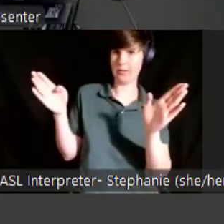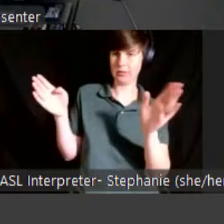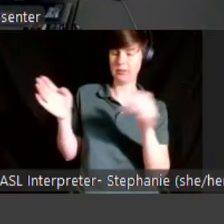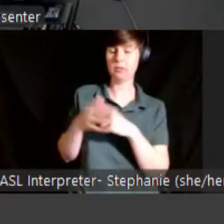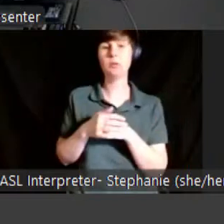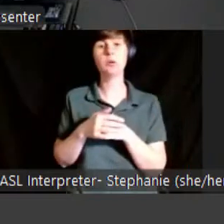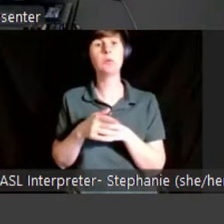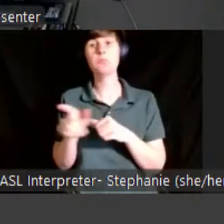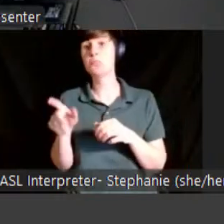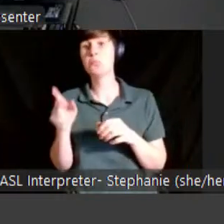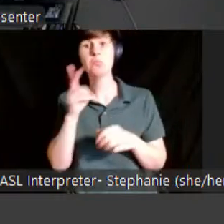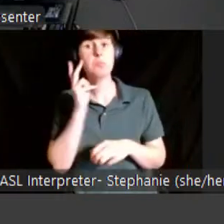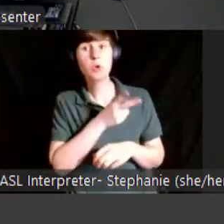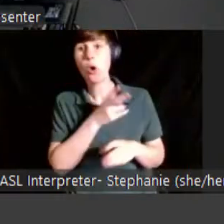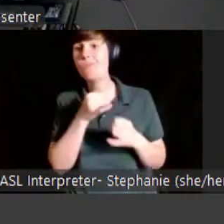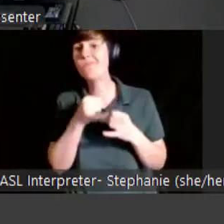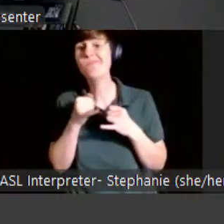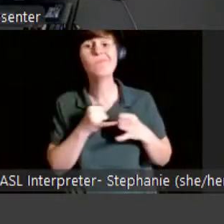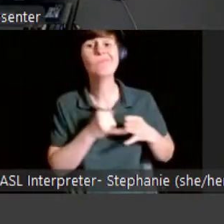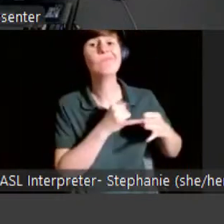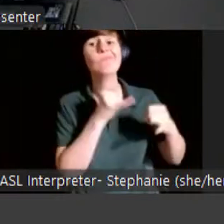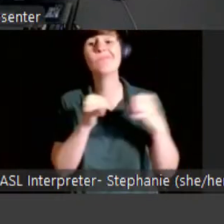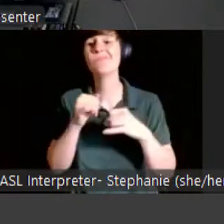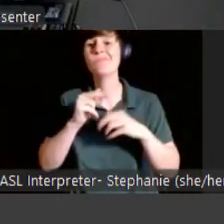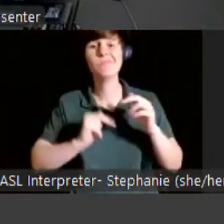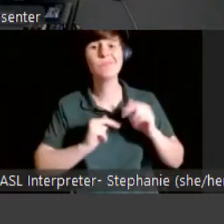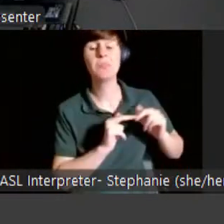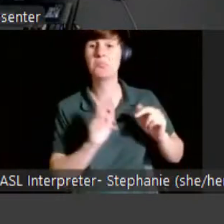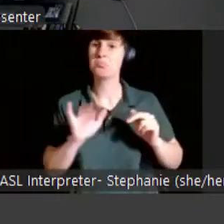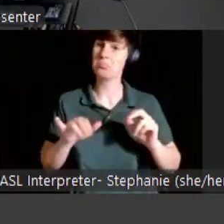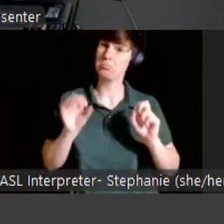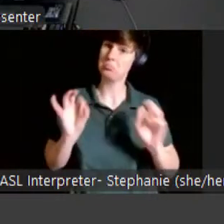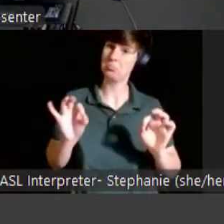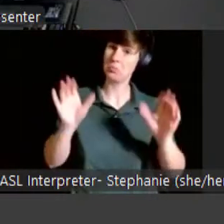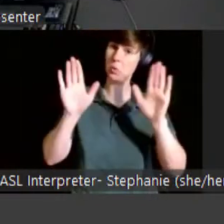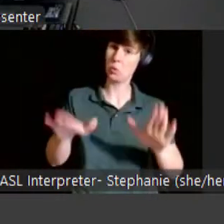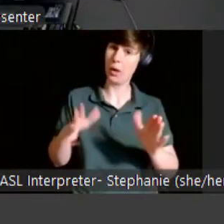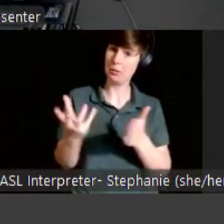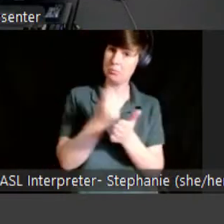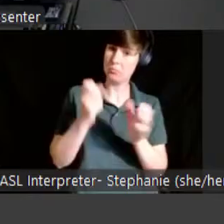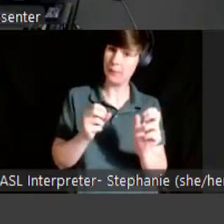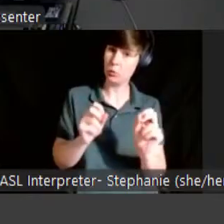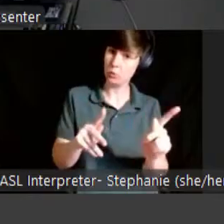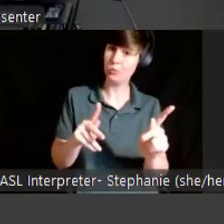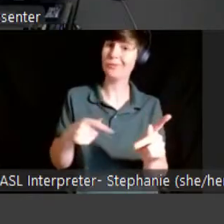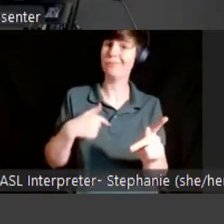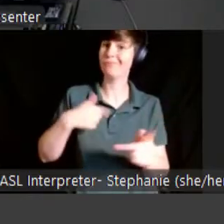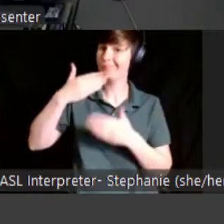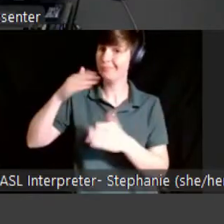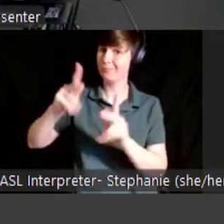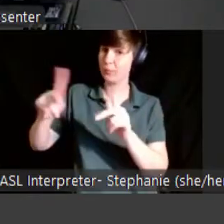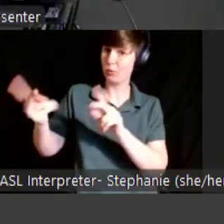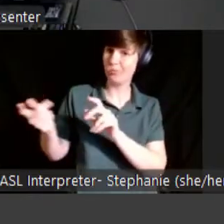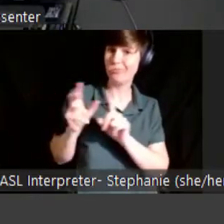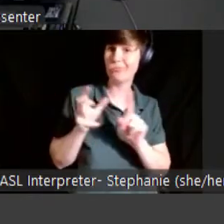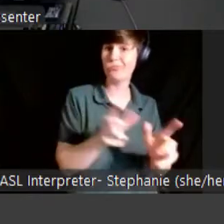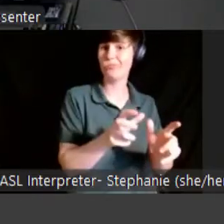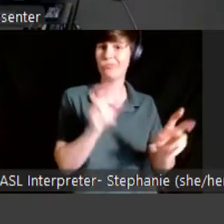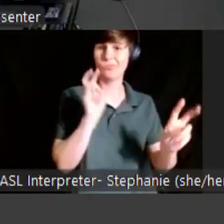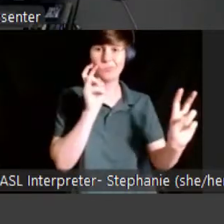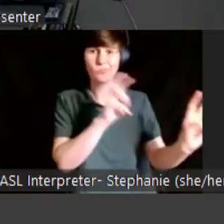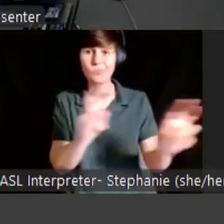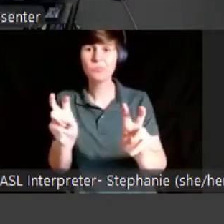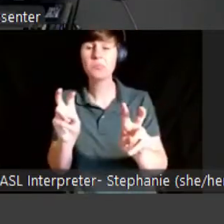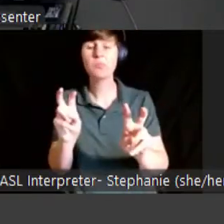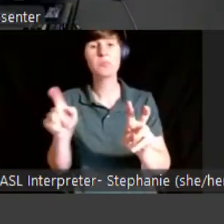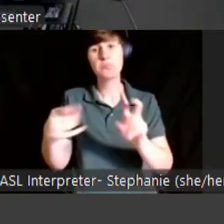final construction. I thought that was a really great opportunity. I appreciate those members that were able to take the time and join us and provide feedback on that, and we've already started working on some of